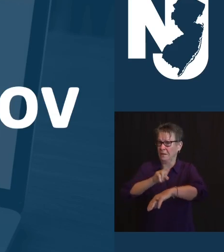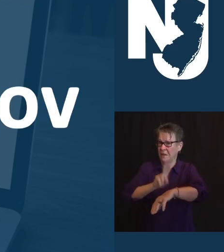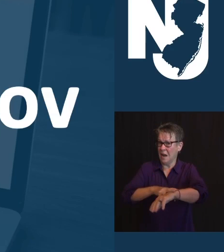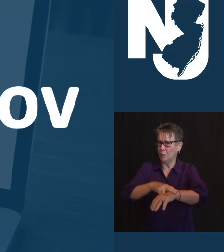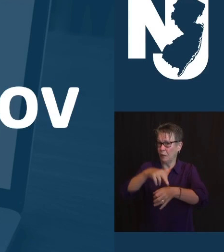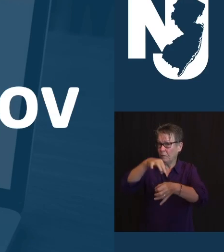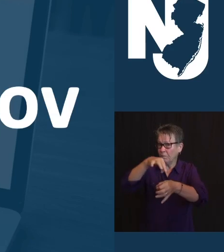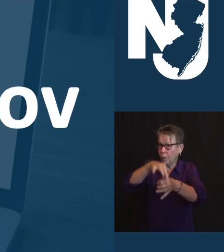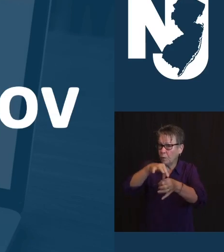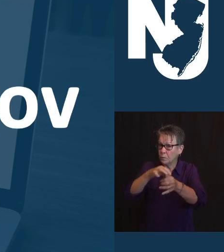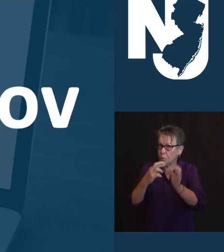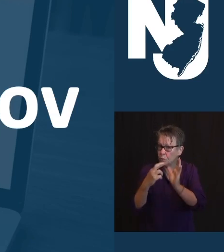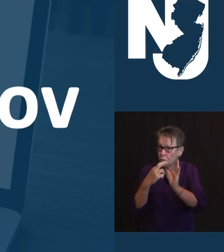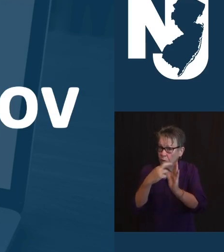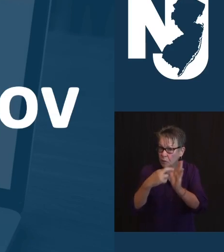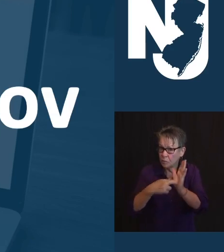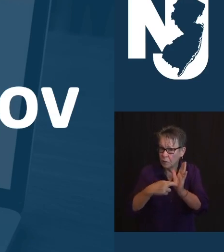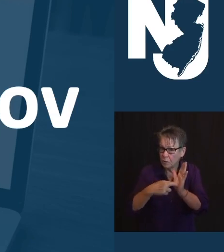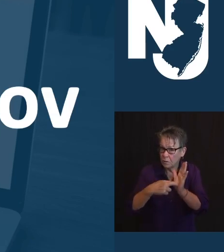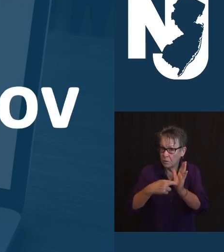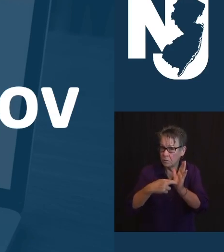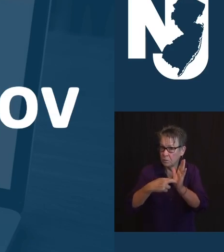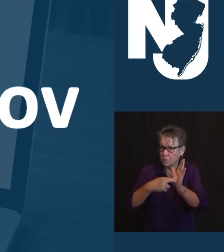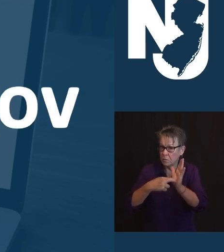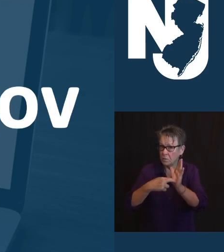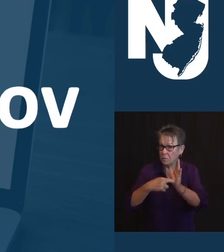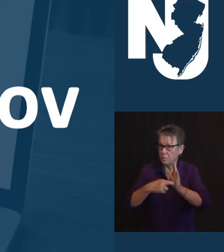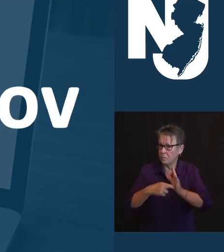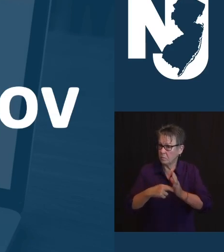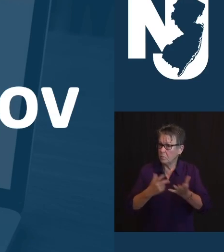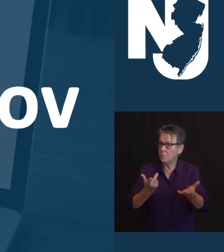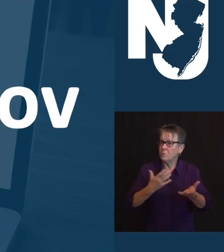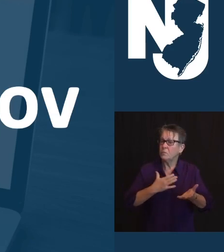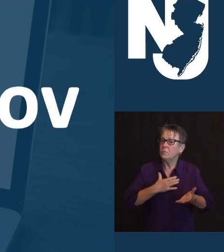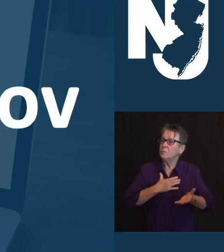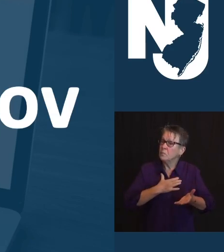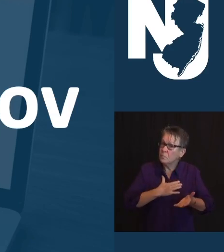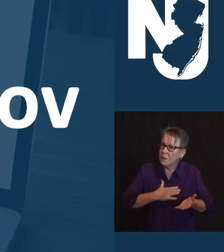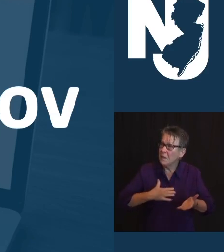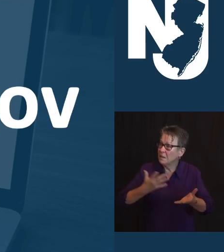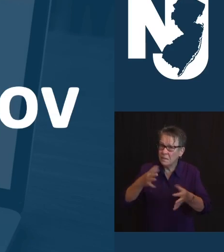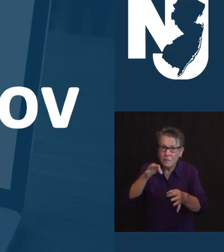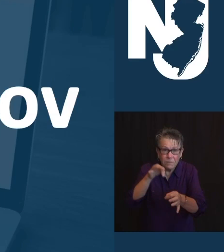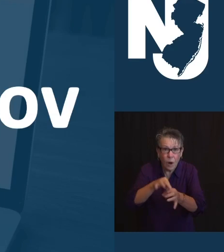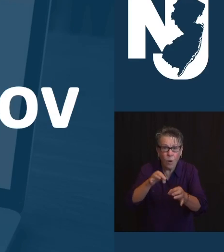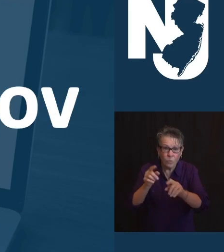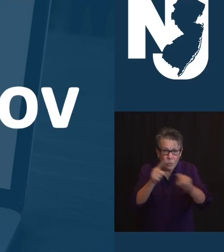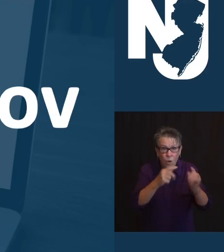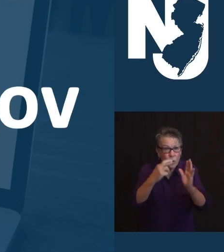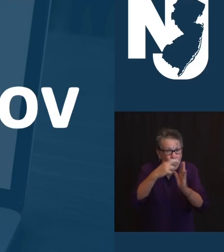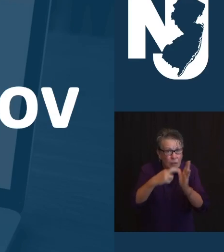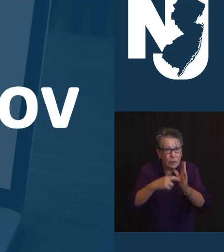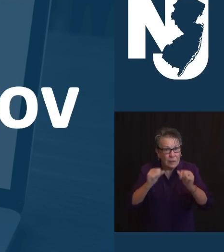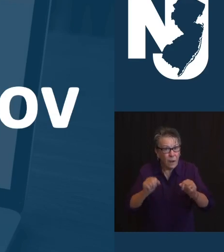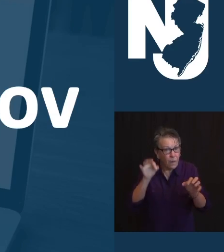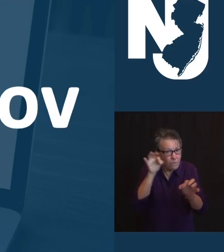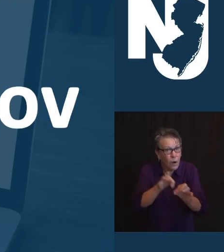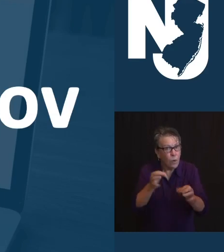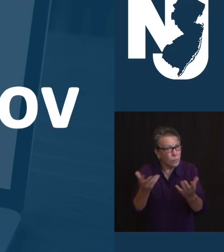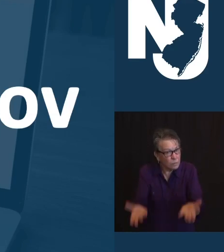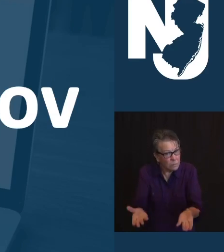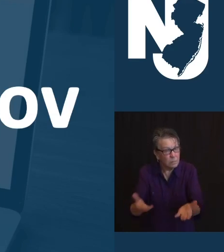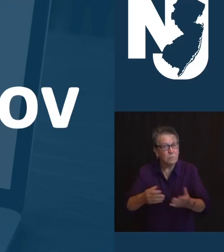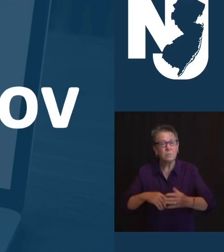gears completely, I'd like to highlight two announcements from the Department of Human Services, and especially and specifically from our